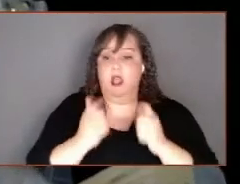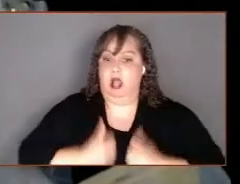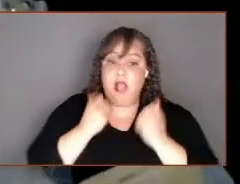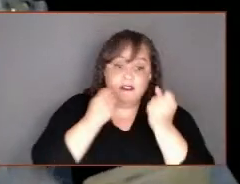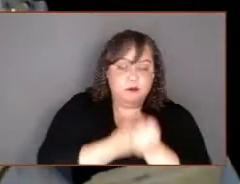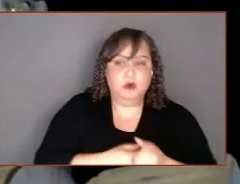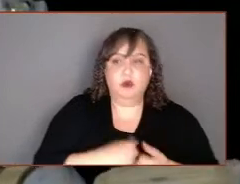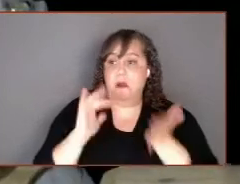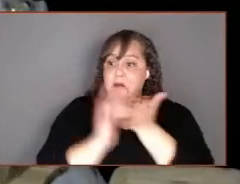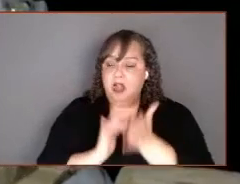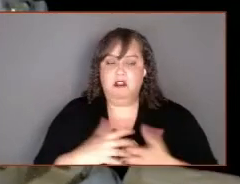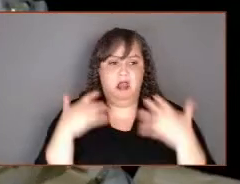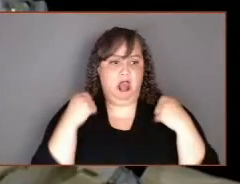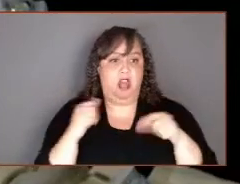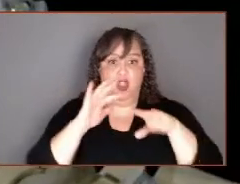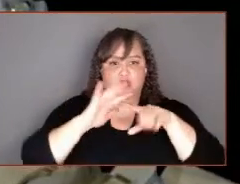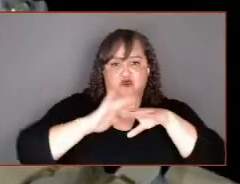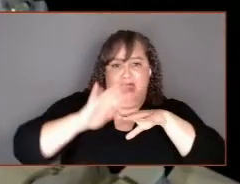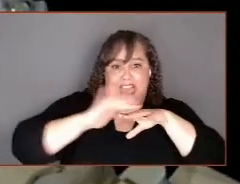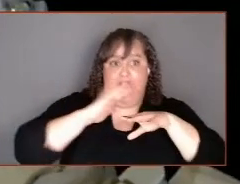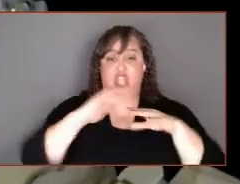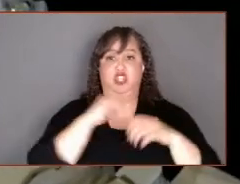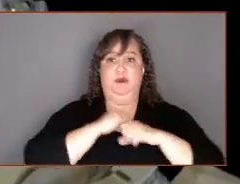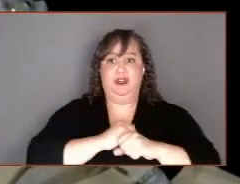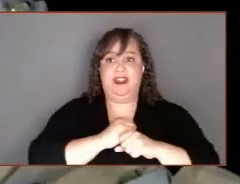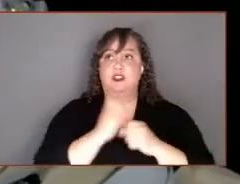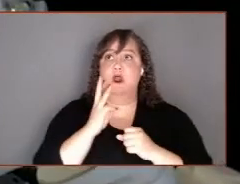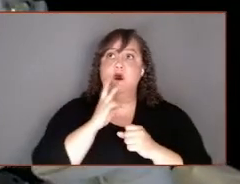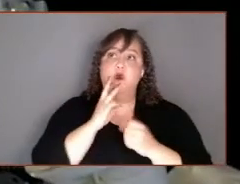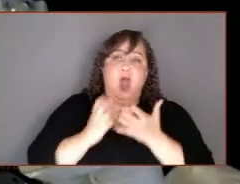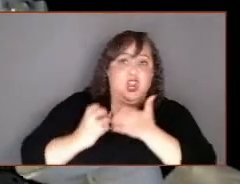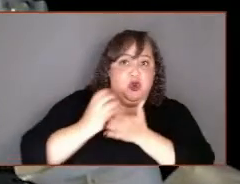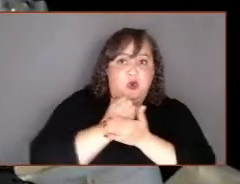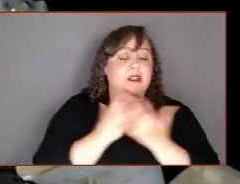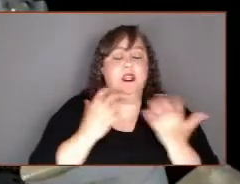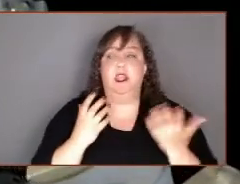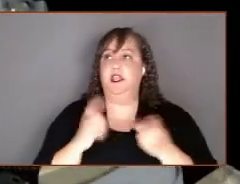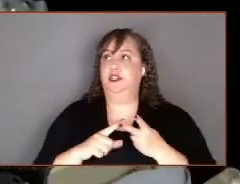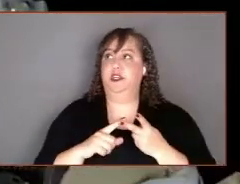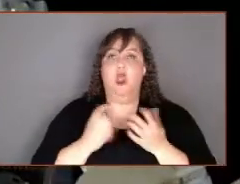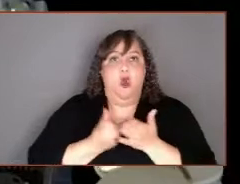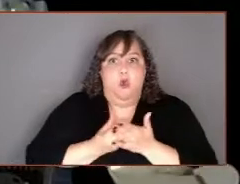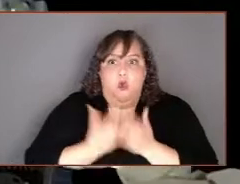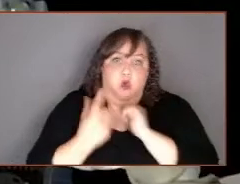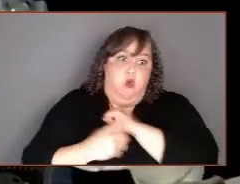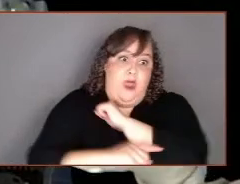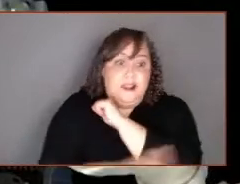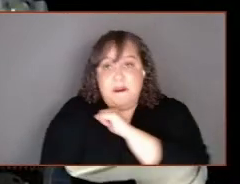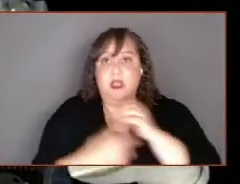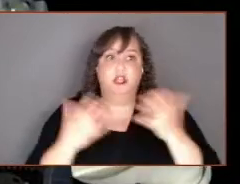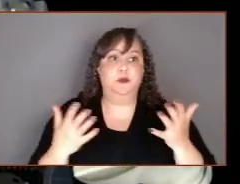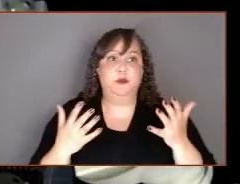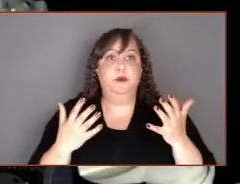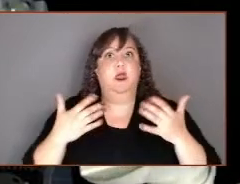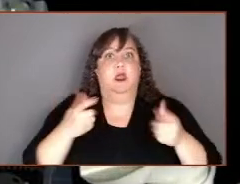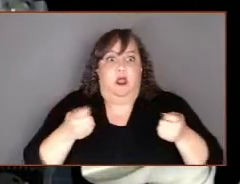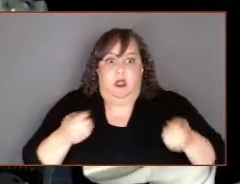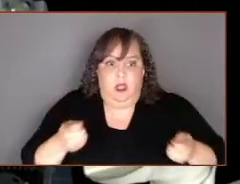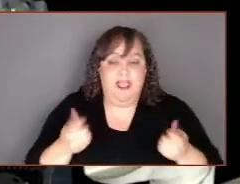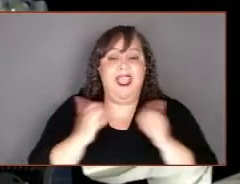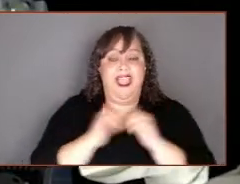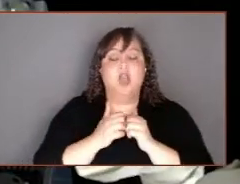radiation protection, water reclamation, waste management, and all of those things drive us to be our best selves, and they remind us that we need